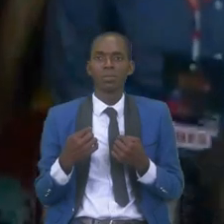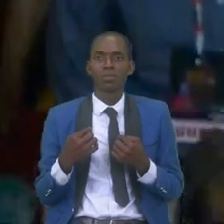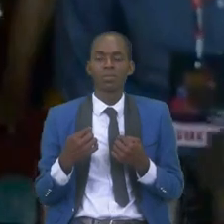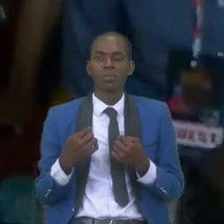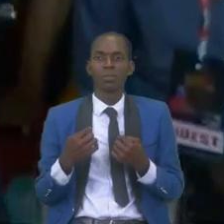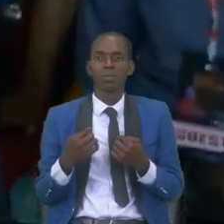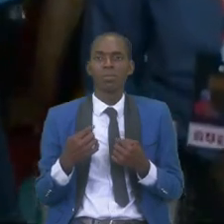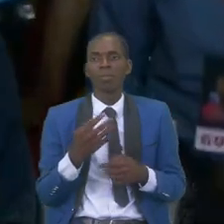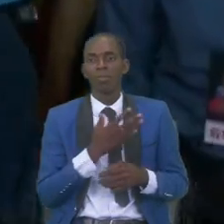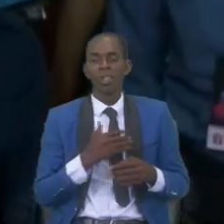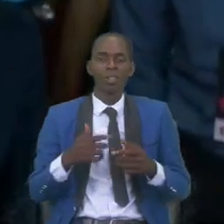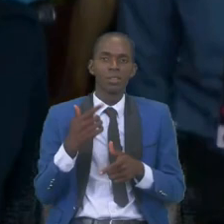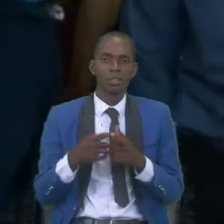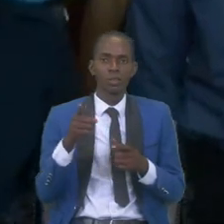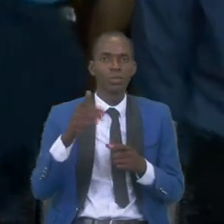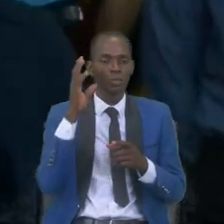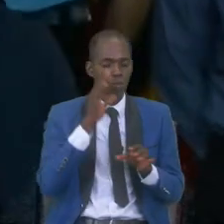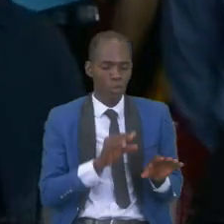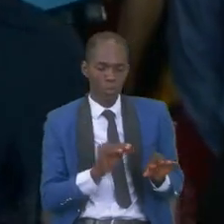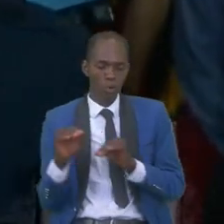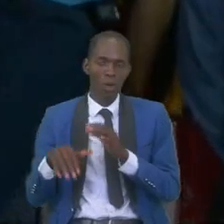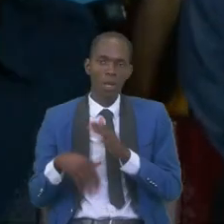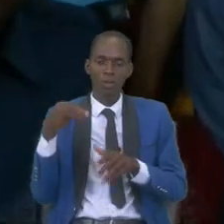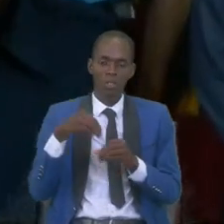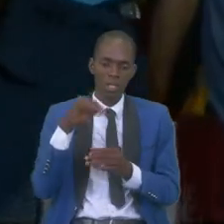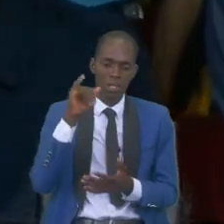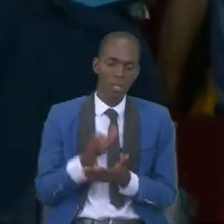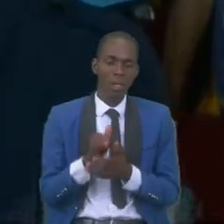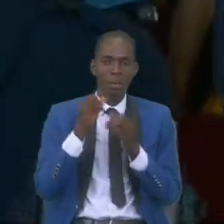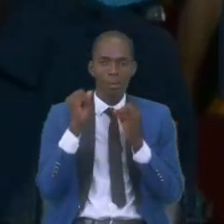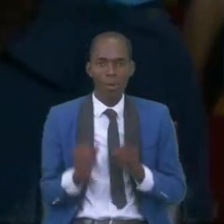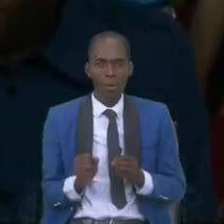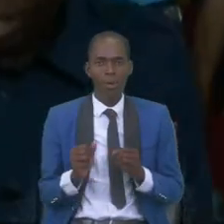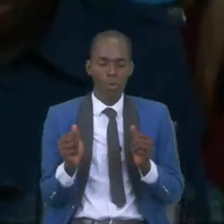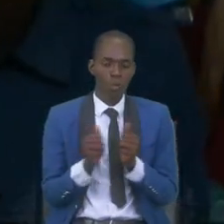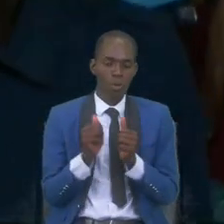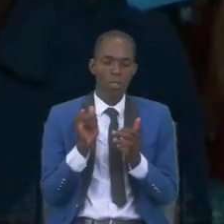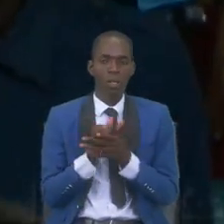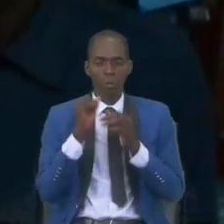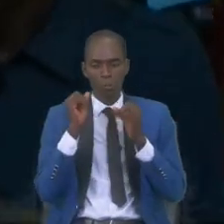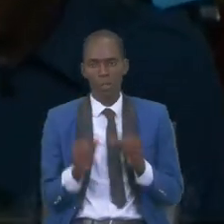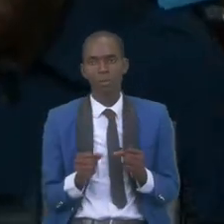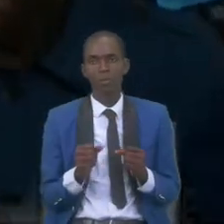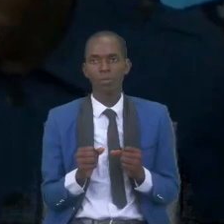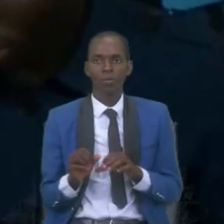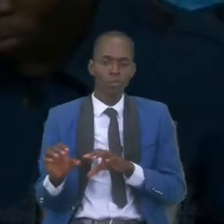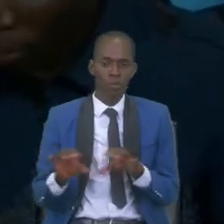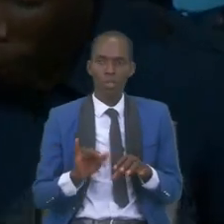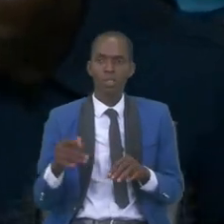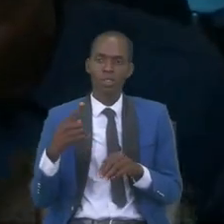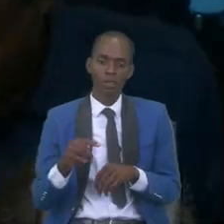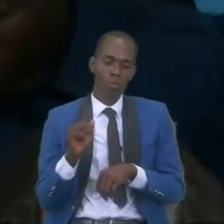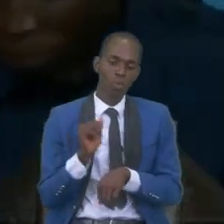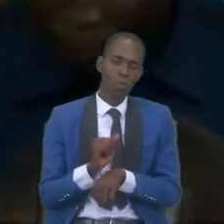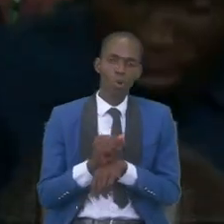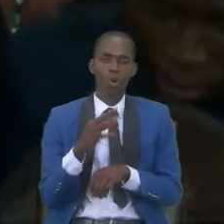And then you'll go out in that power, with that power, doing the works of Christ,